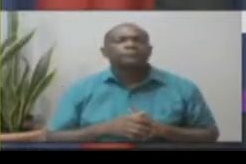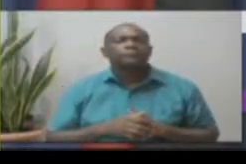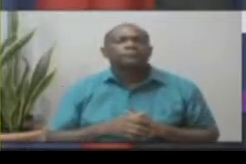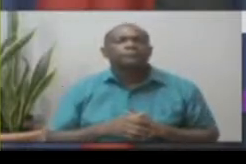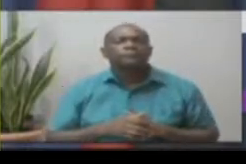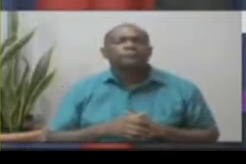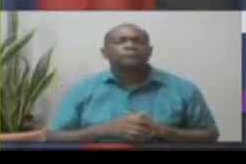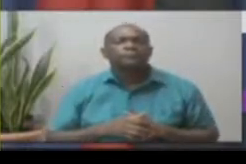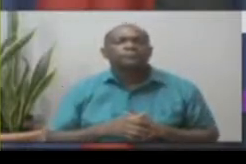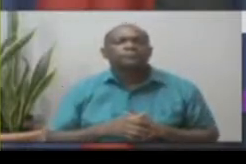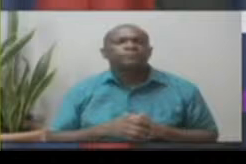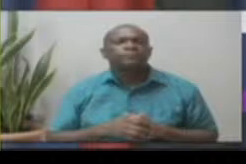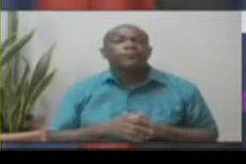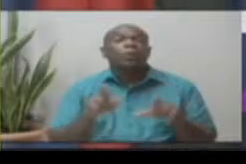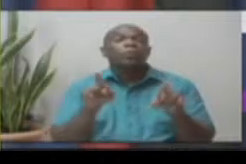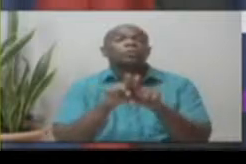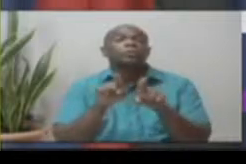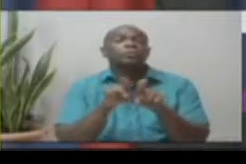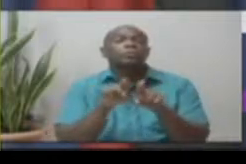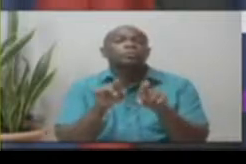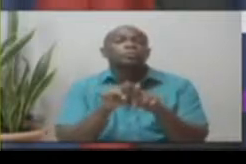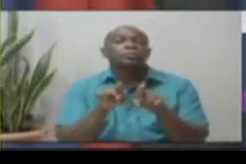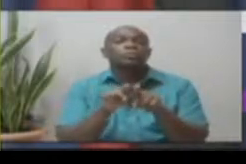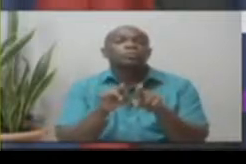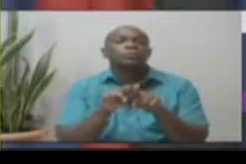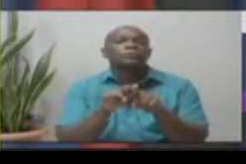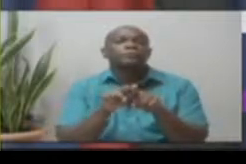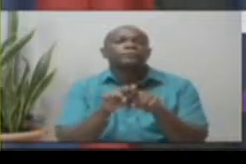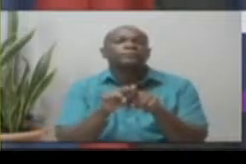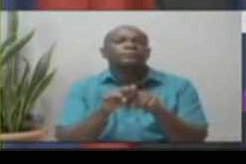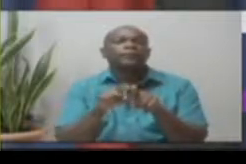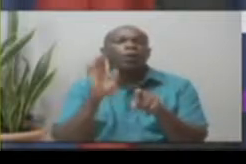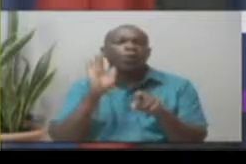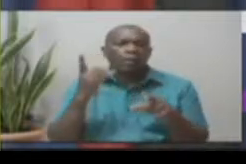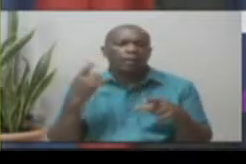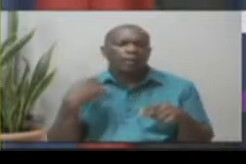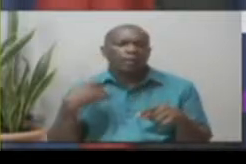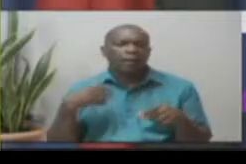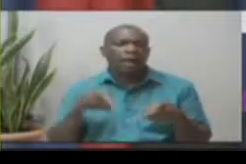we are going to allow from that same date